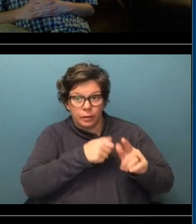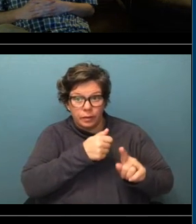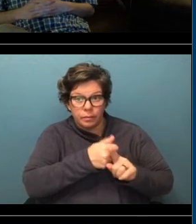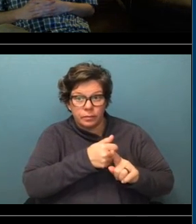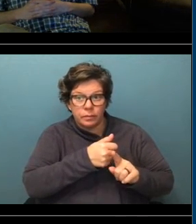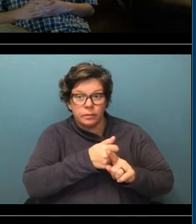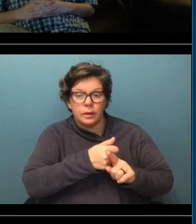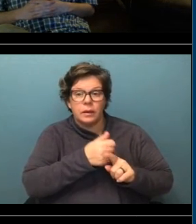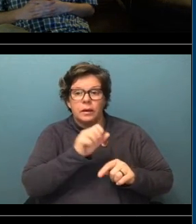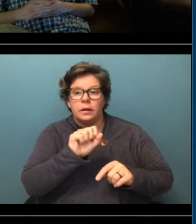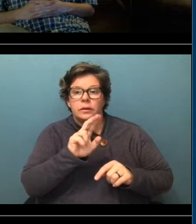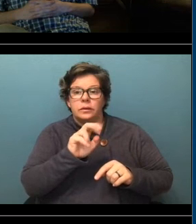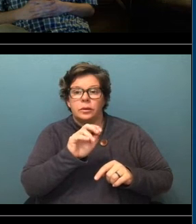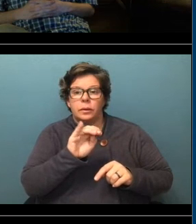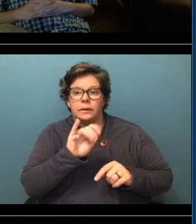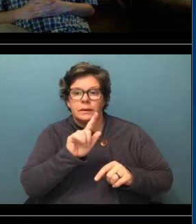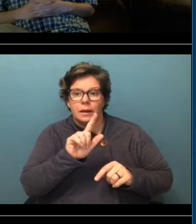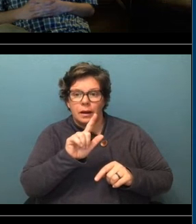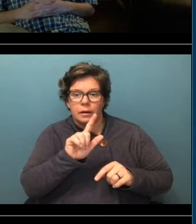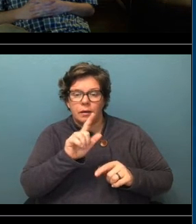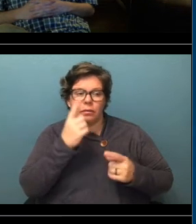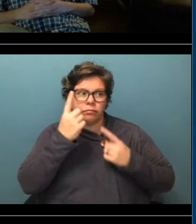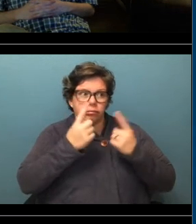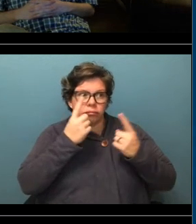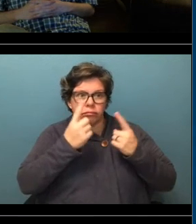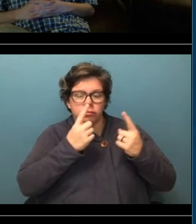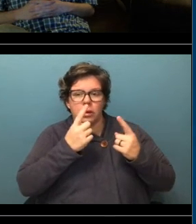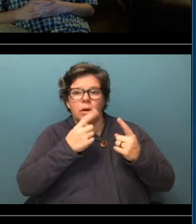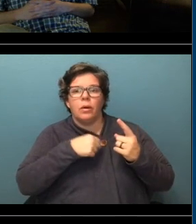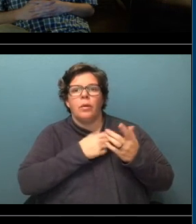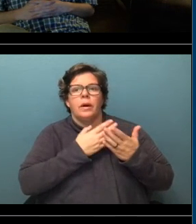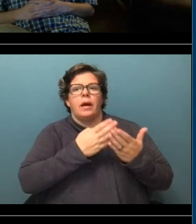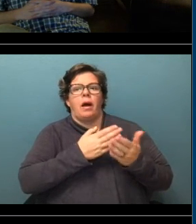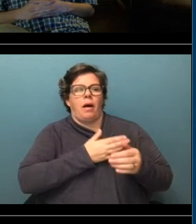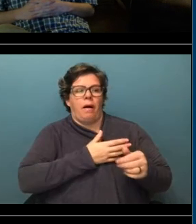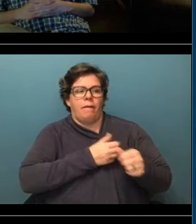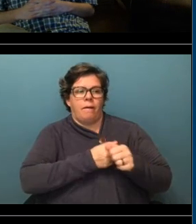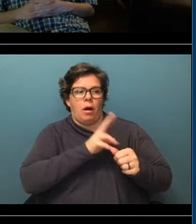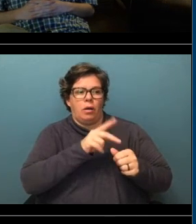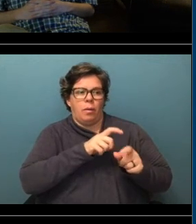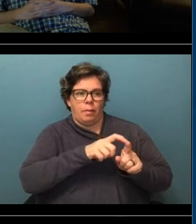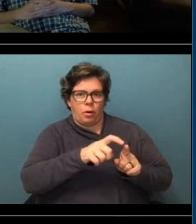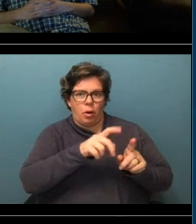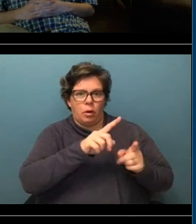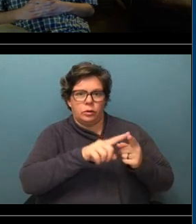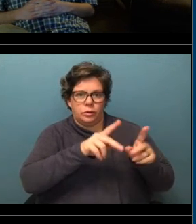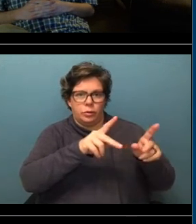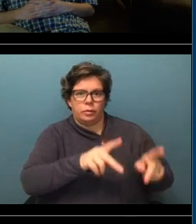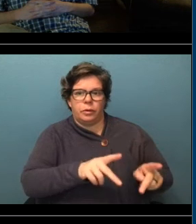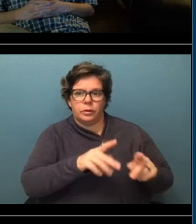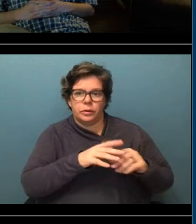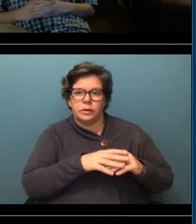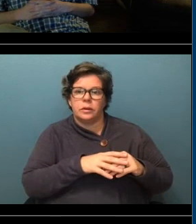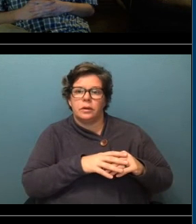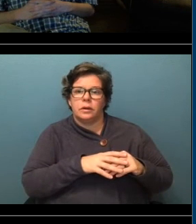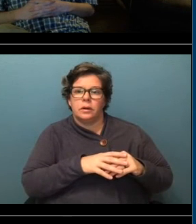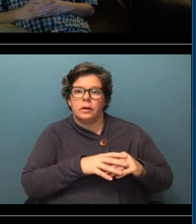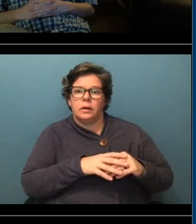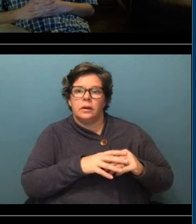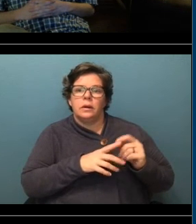of suicidal ideation, we offer a follow-up call to that individual. And at